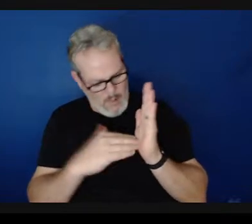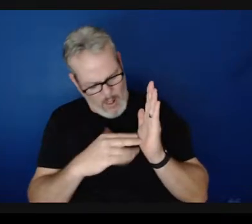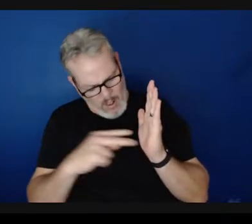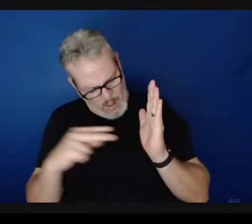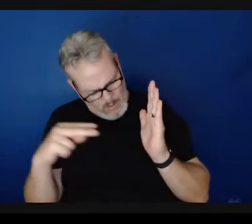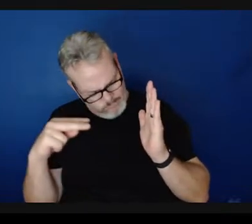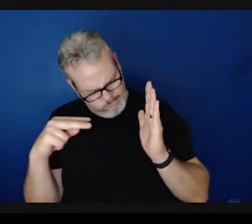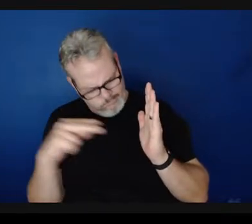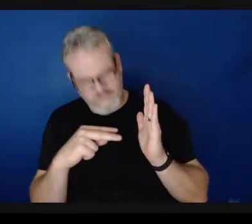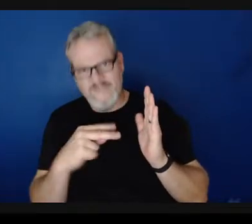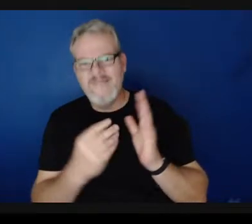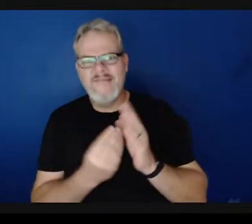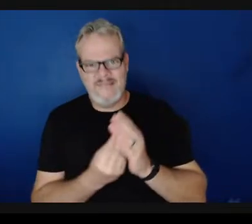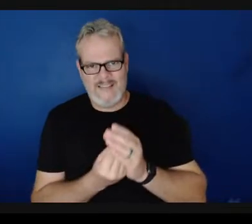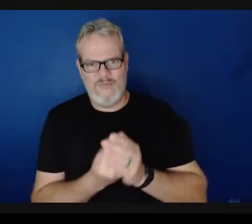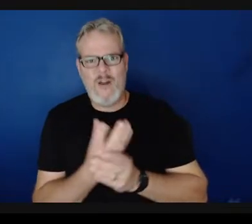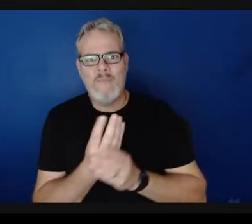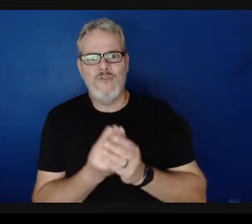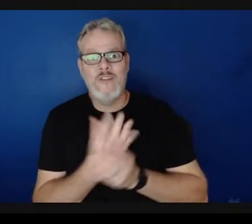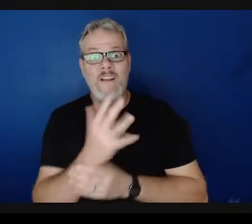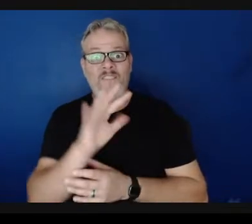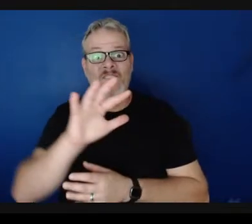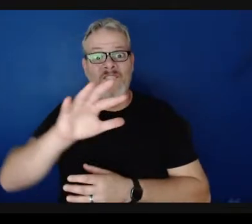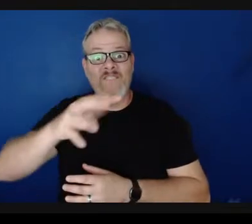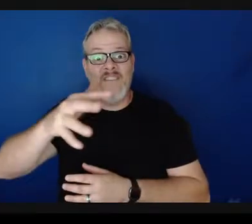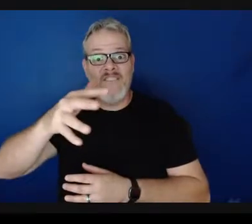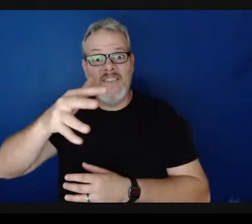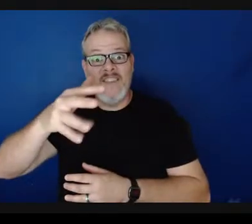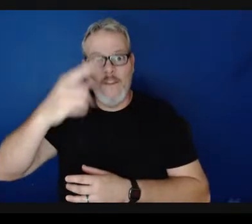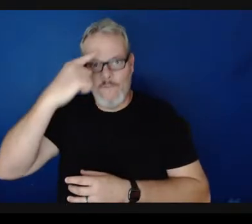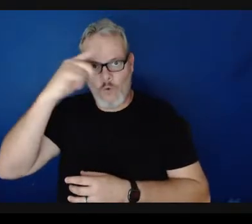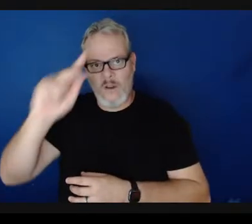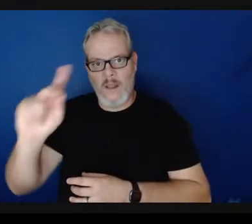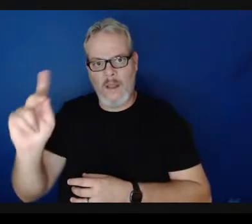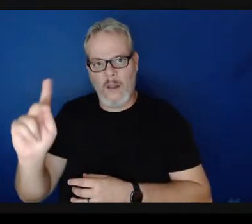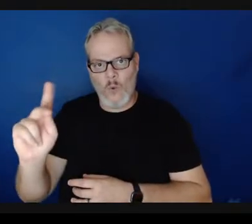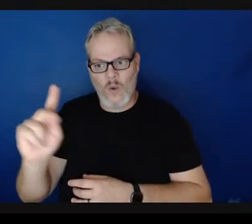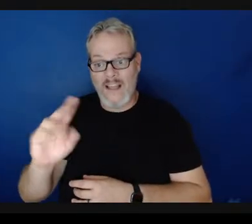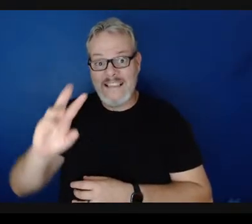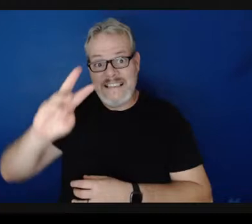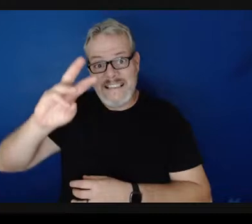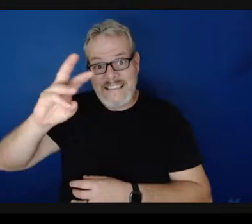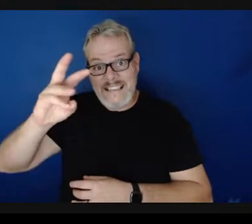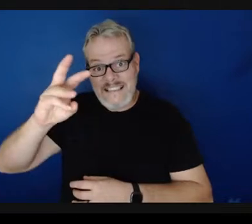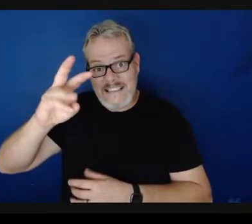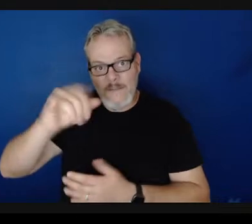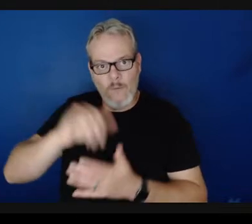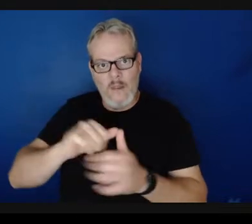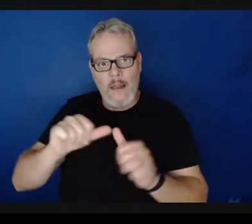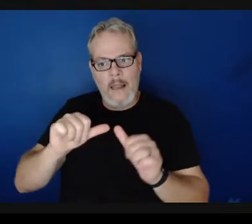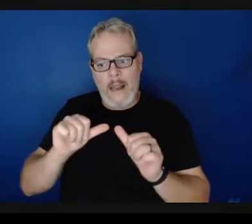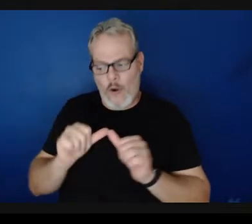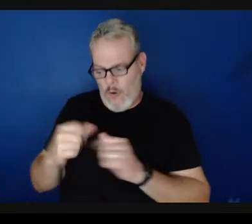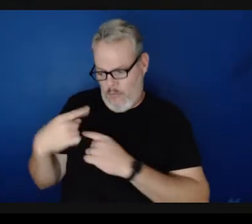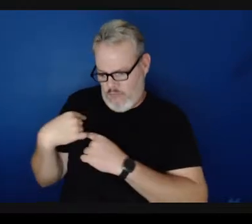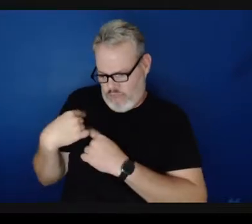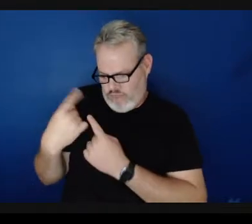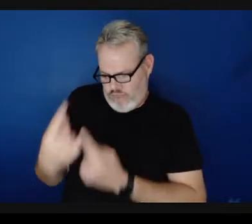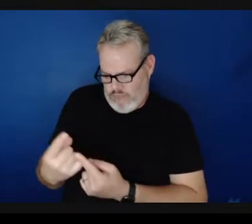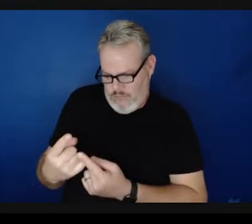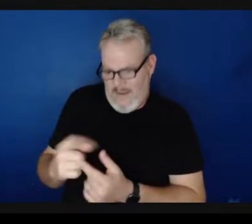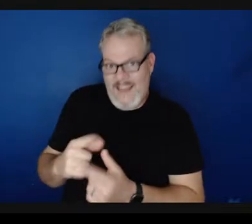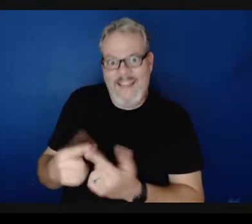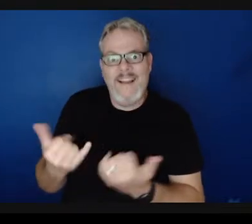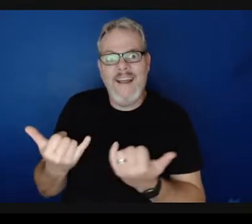the fifth eruption of Kilauea and the sixth one if you count Mauna Loa in the last 6 years here. Before the two we have this year, that we